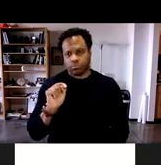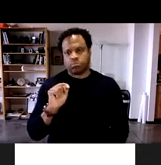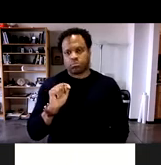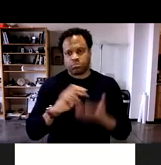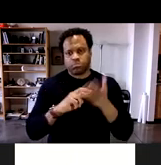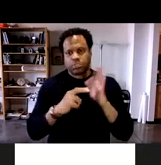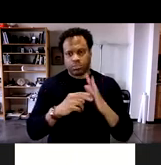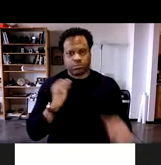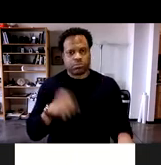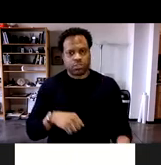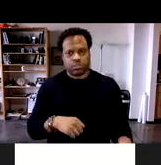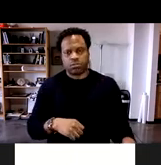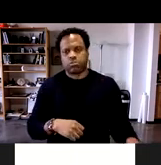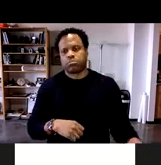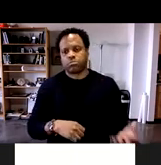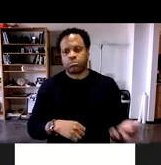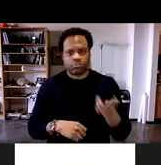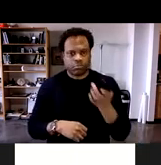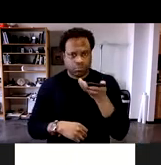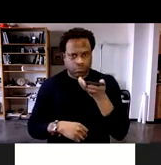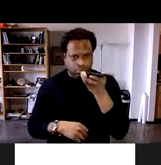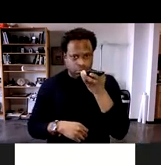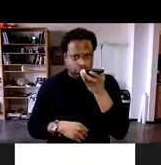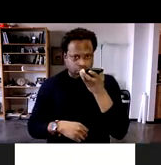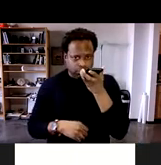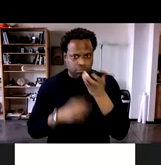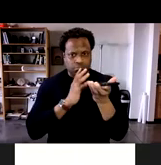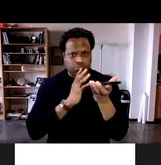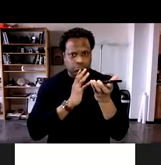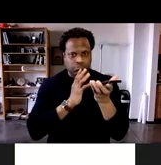And then there are speech to text apps